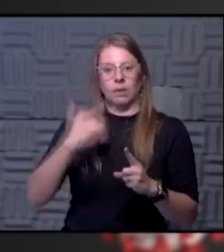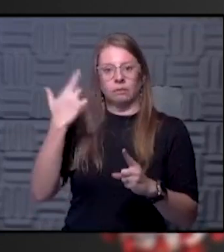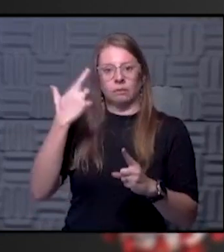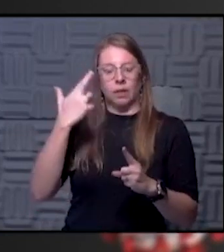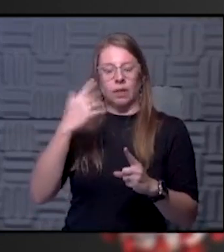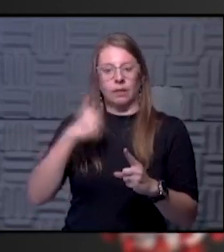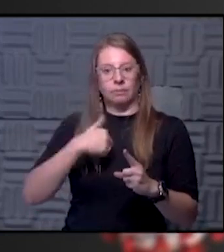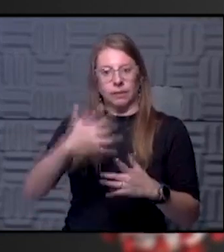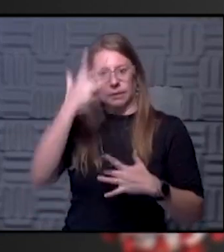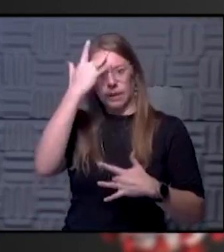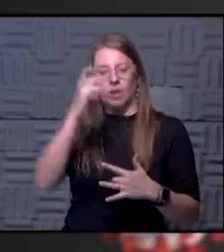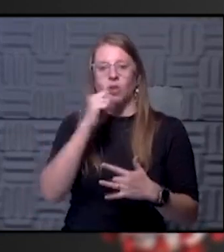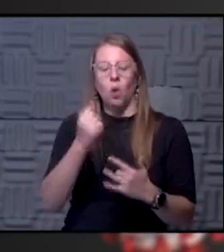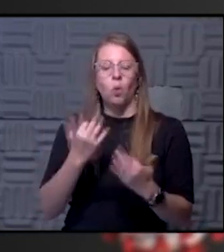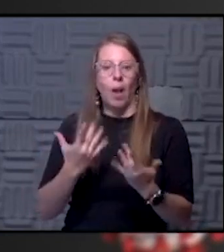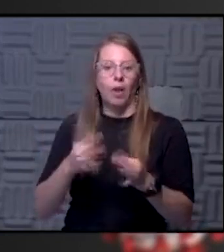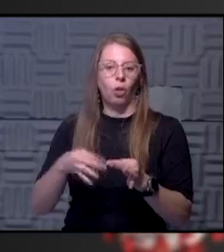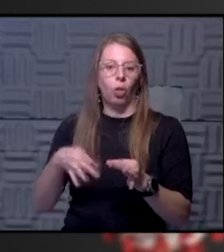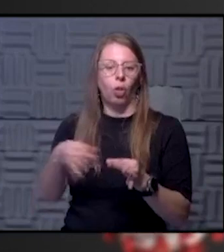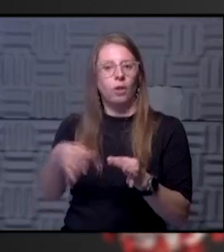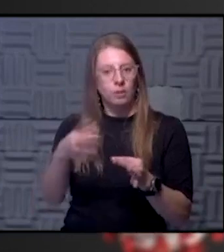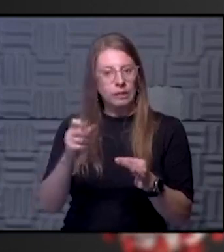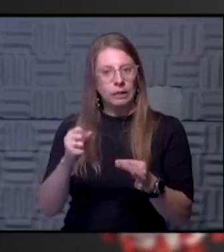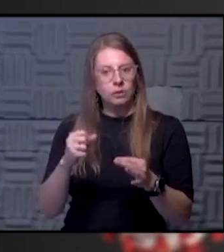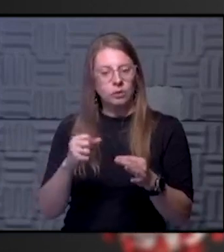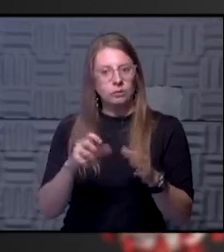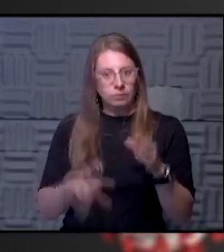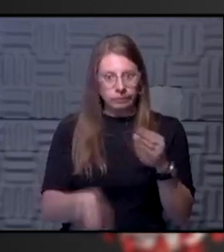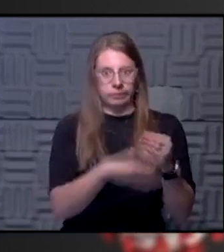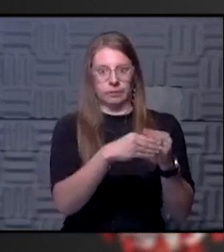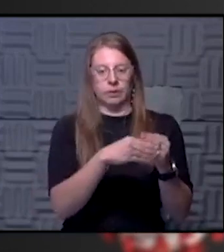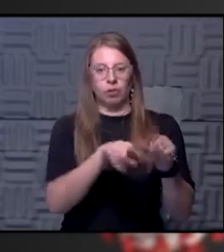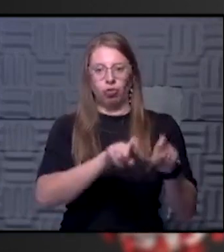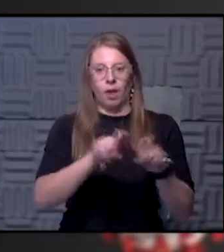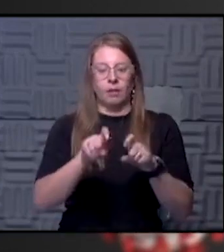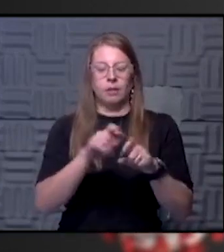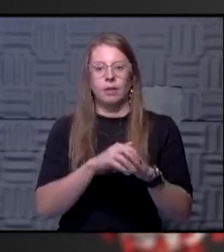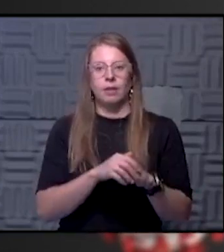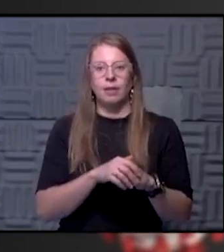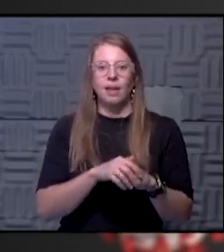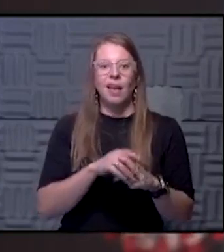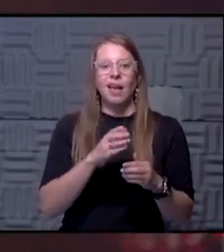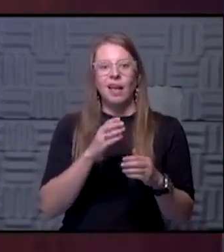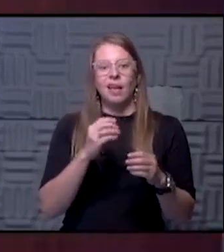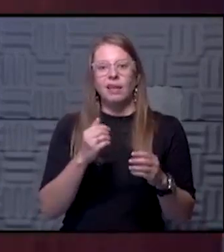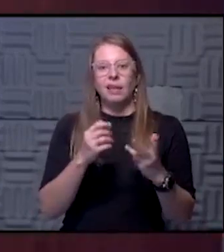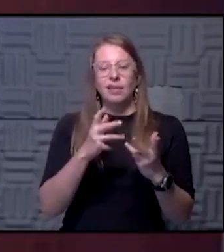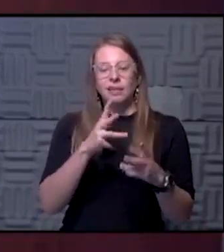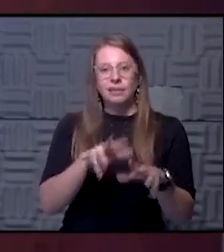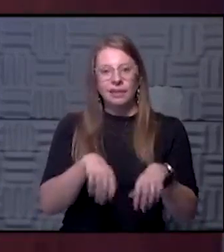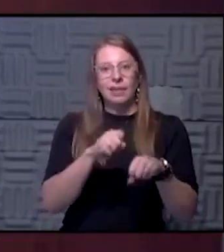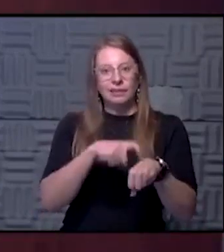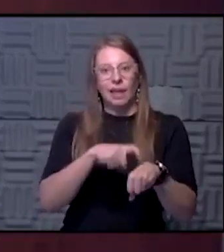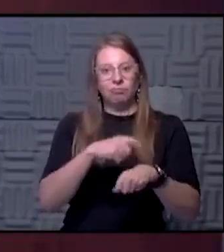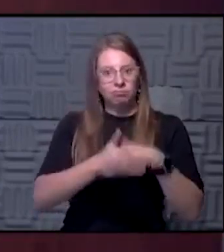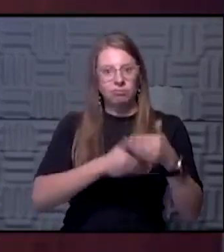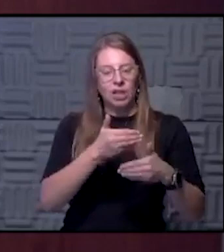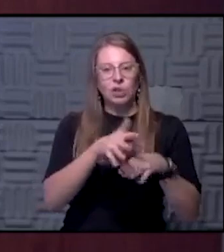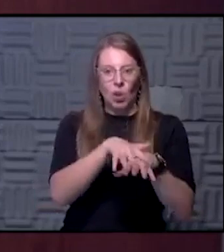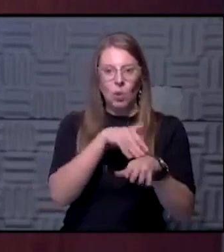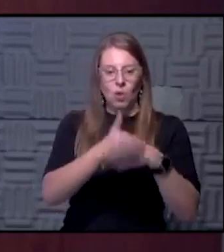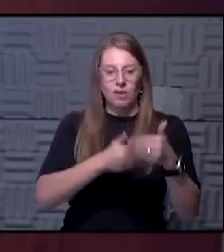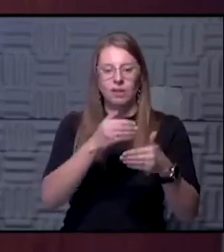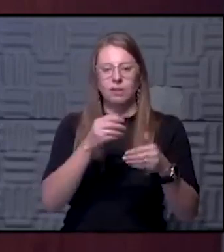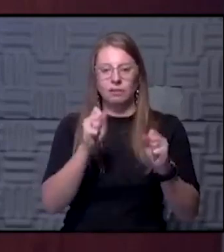don't wait too long because we need to get you into the trial, and it takes a little bit of logistics and testing to get in. So